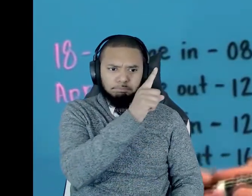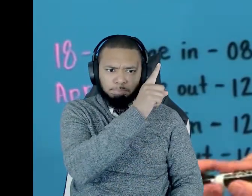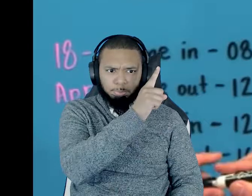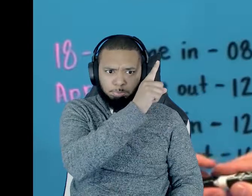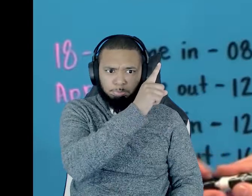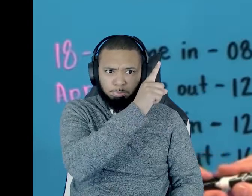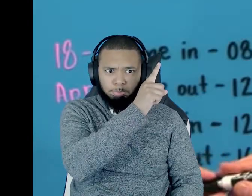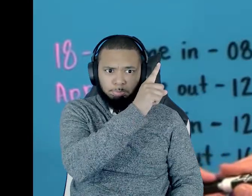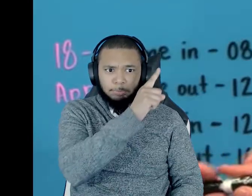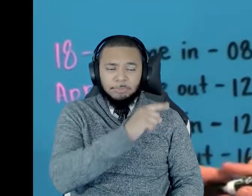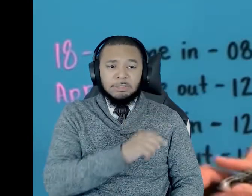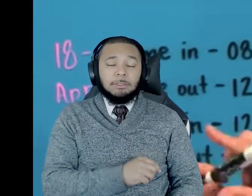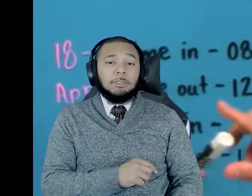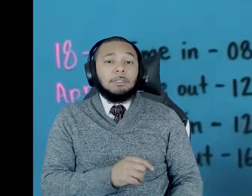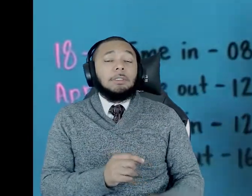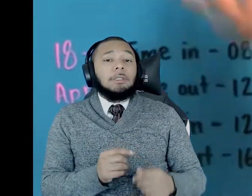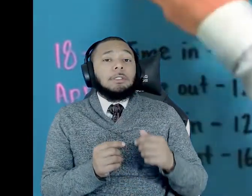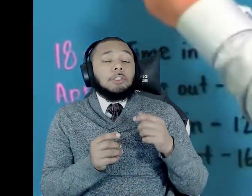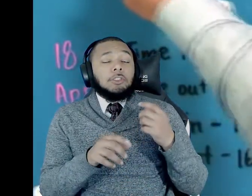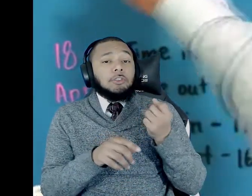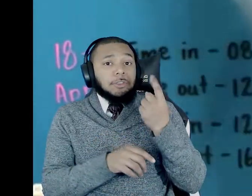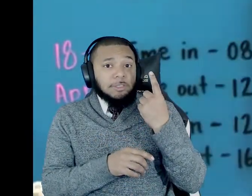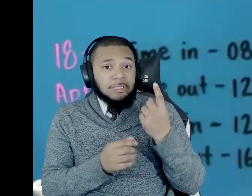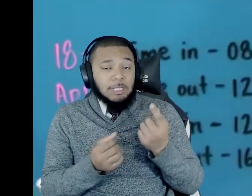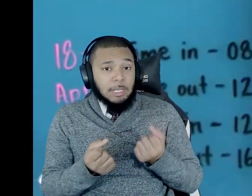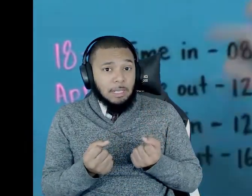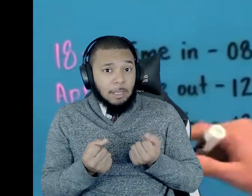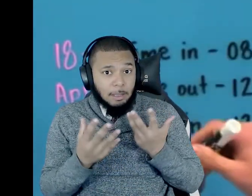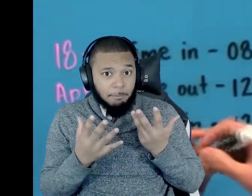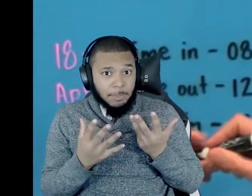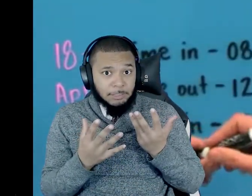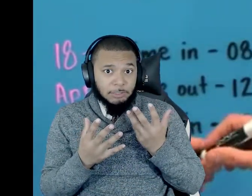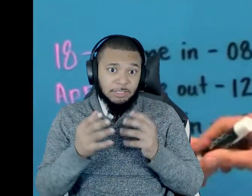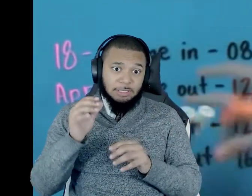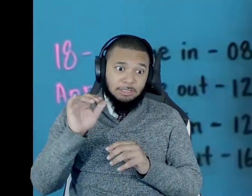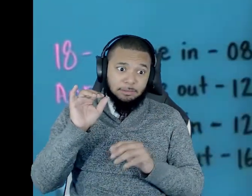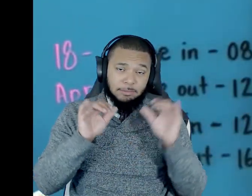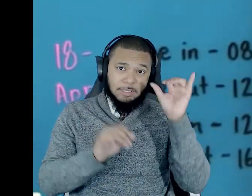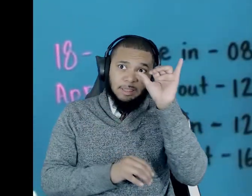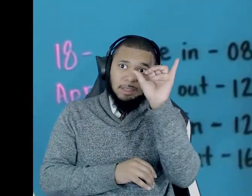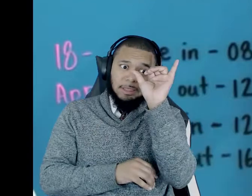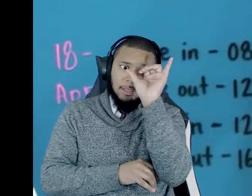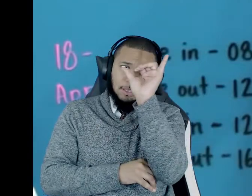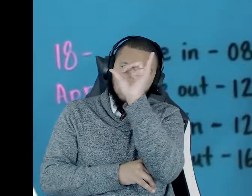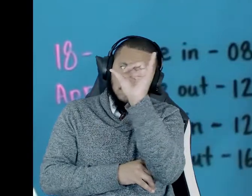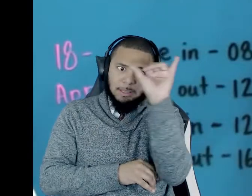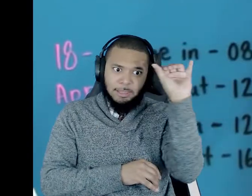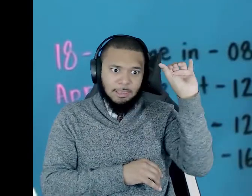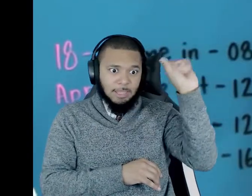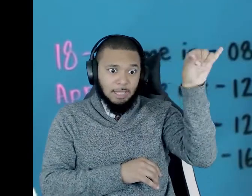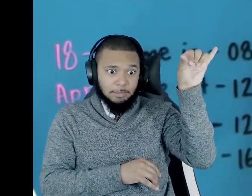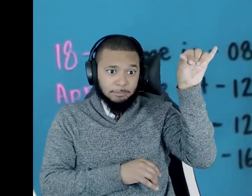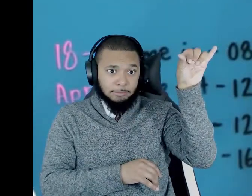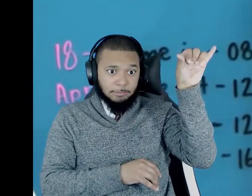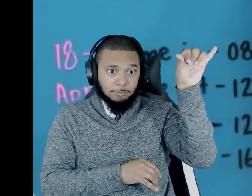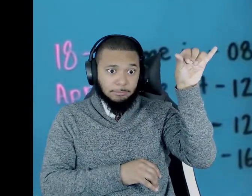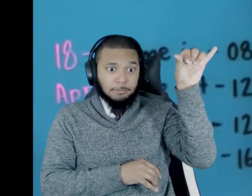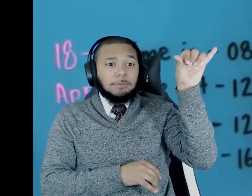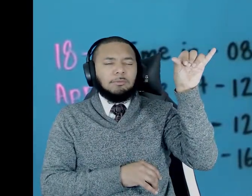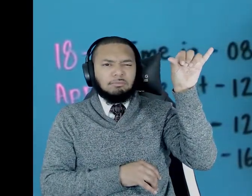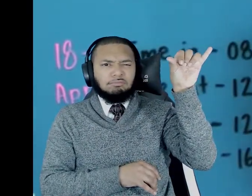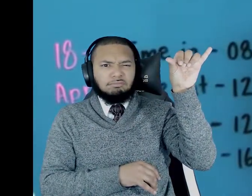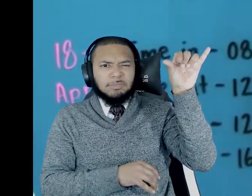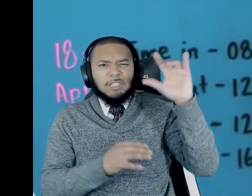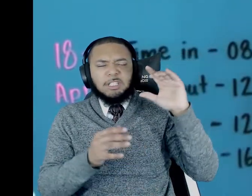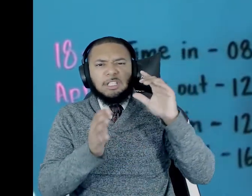to understand what this is, let's actually analyze it. All right. So you work from 8:17.